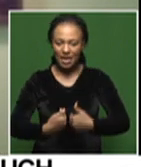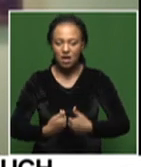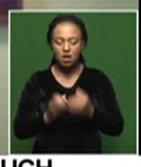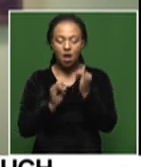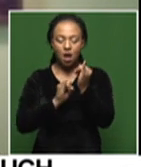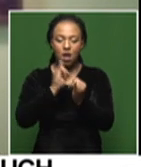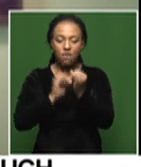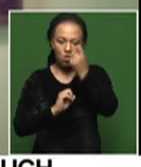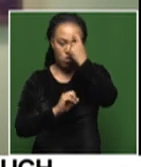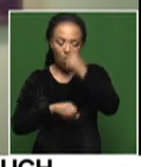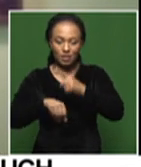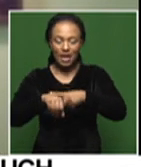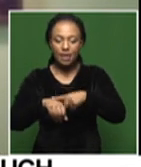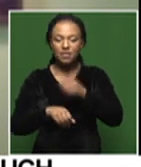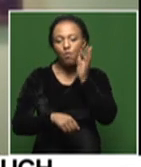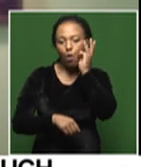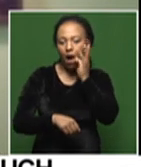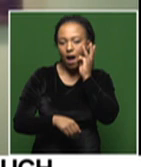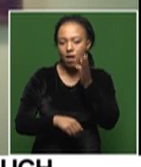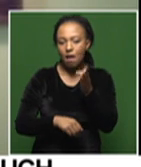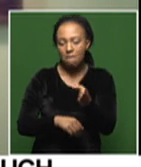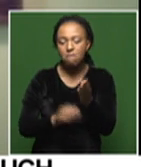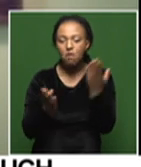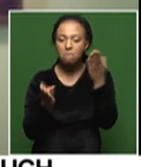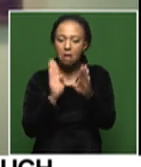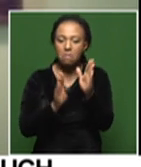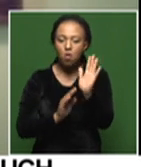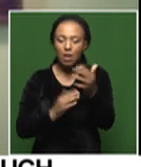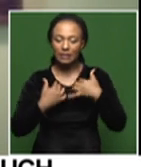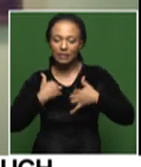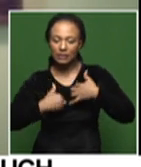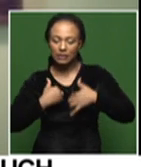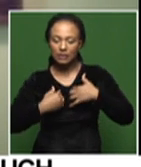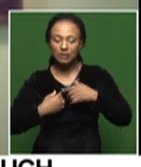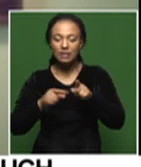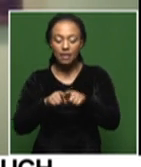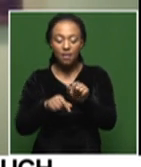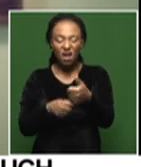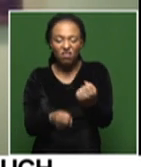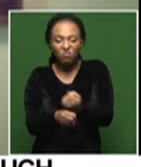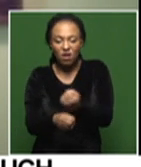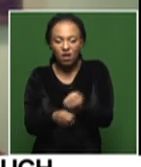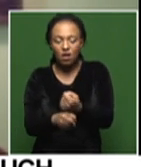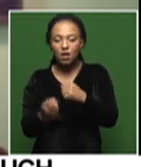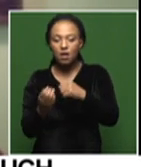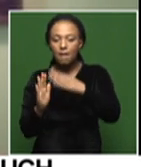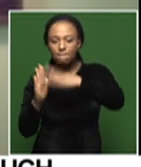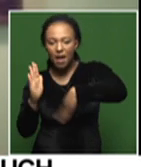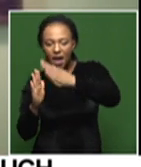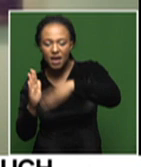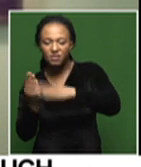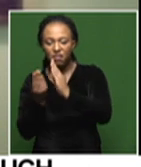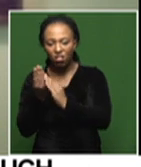dedicated fine wine auction, which is very, very exciting. And then the rest of the work, the paintings, prints